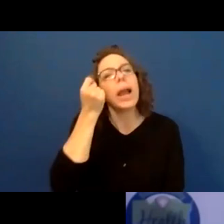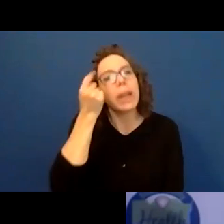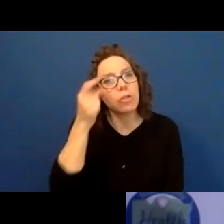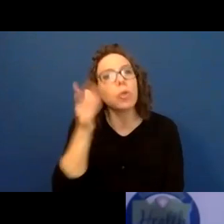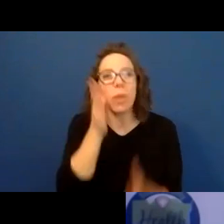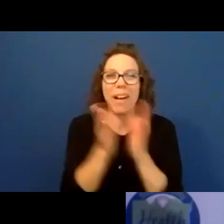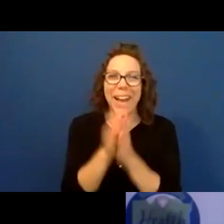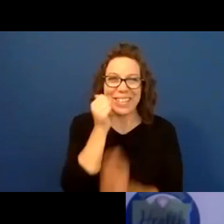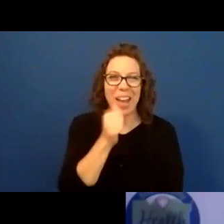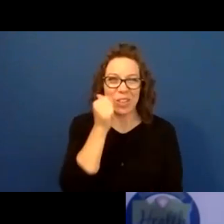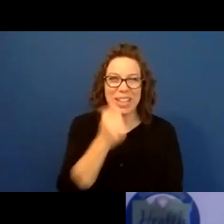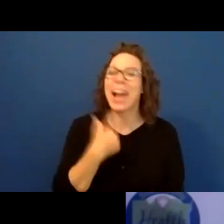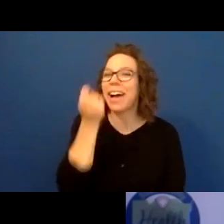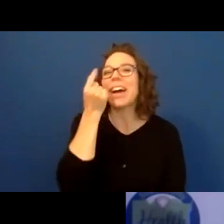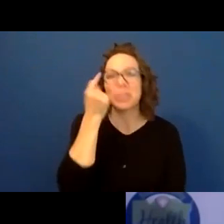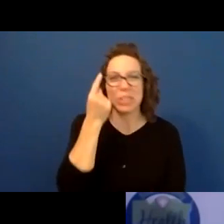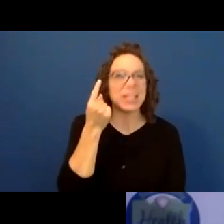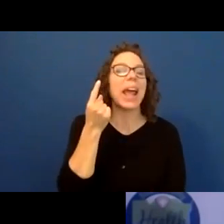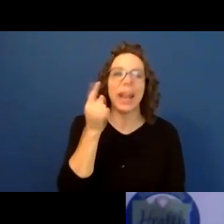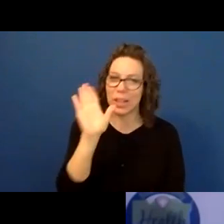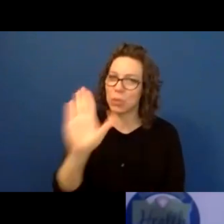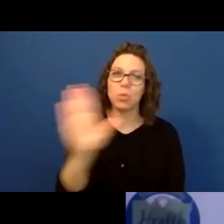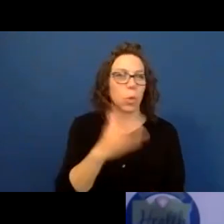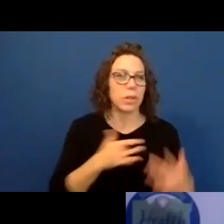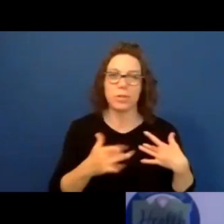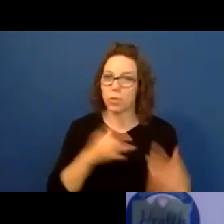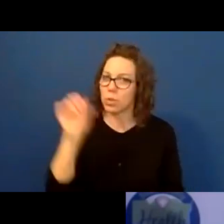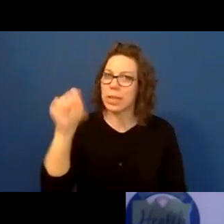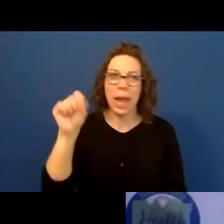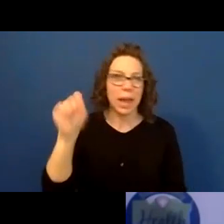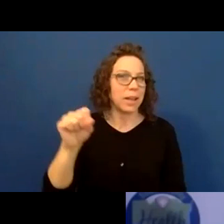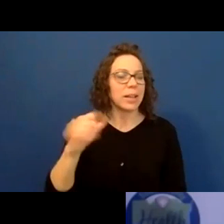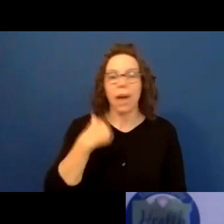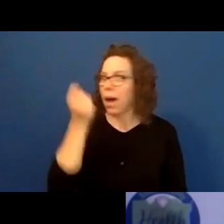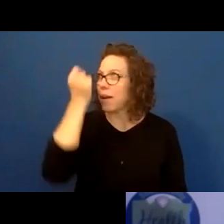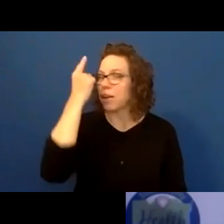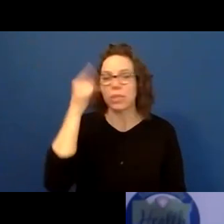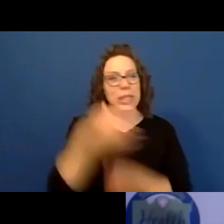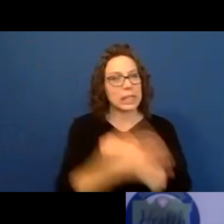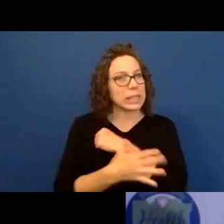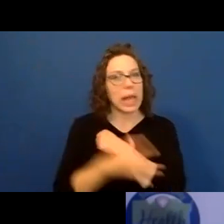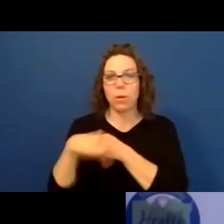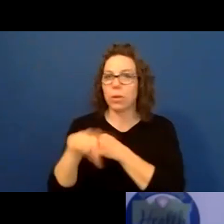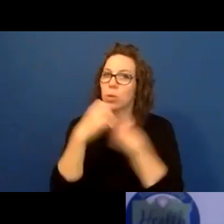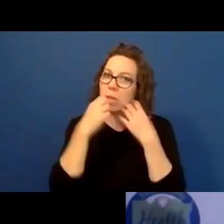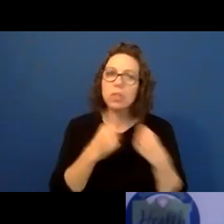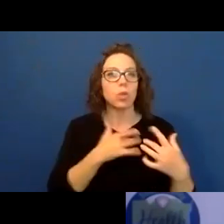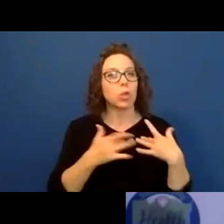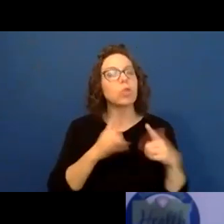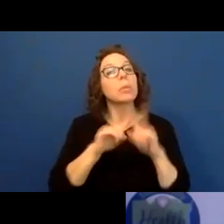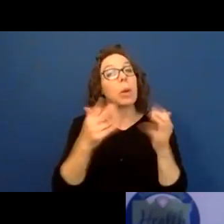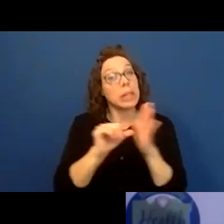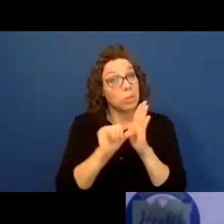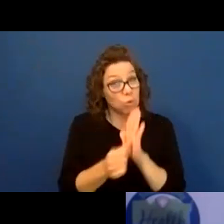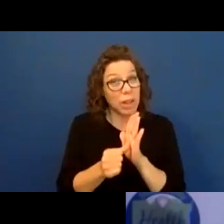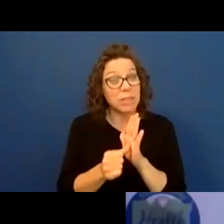this every day. I understand it is of great concern to everybody here in the county. But again, I would just stress that